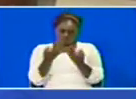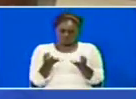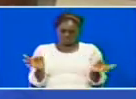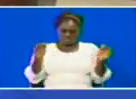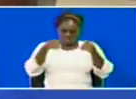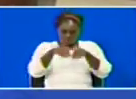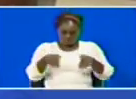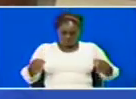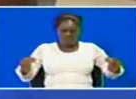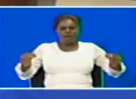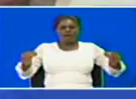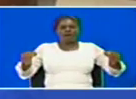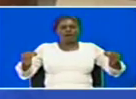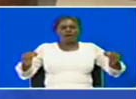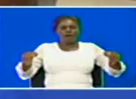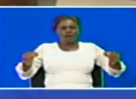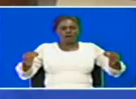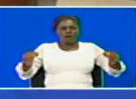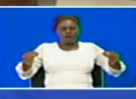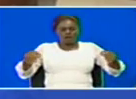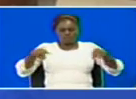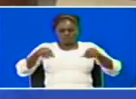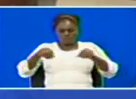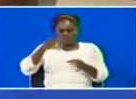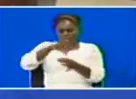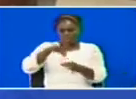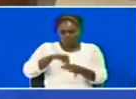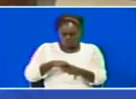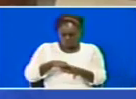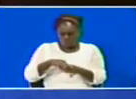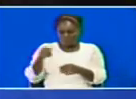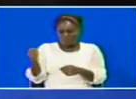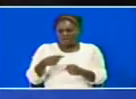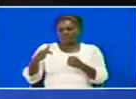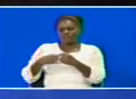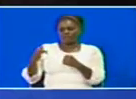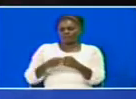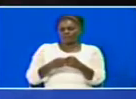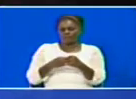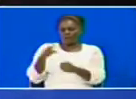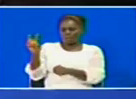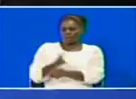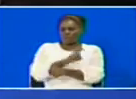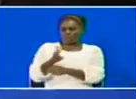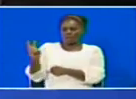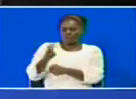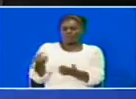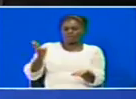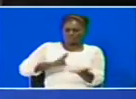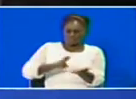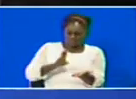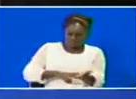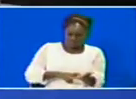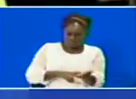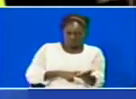fair, and credible election come August 8th this year. The commissioners will oversee the ongoing countrywide voter registration